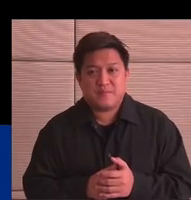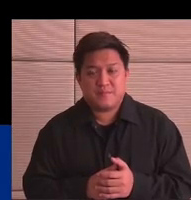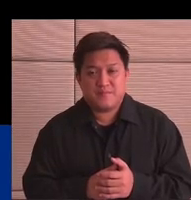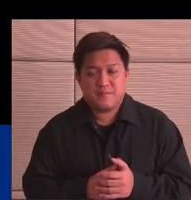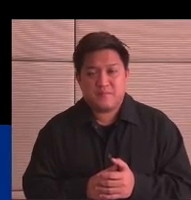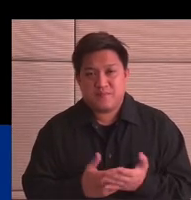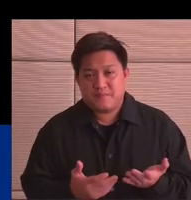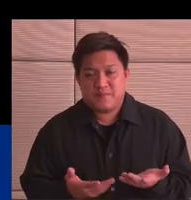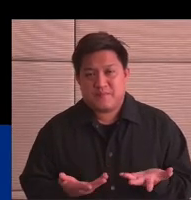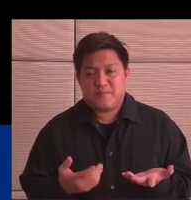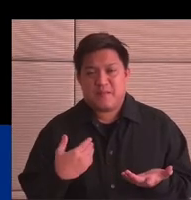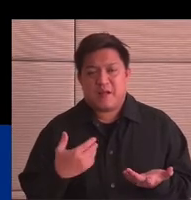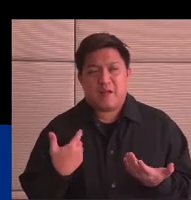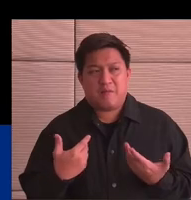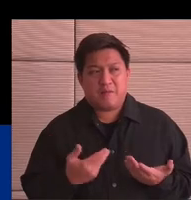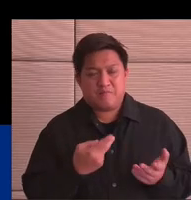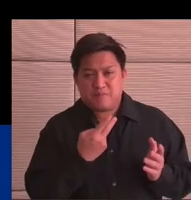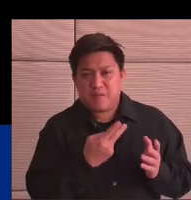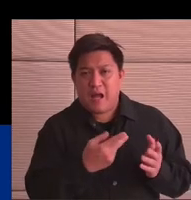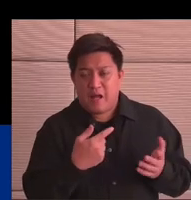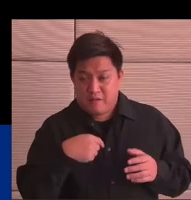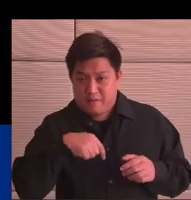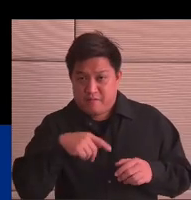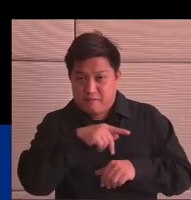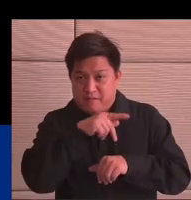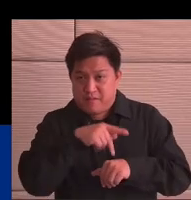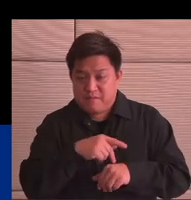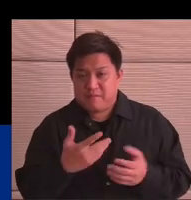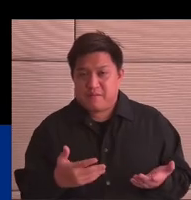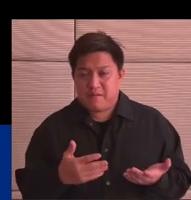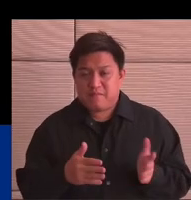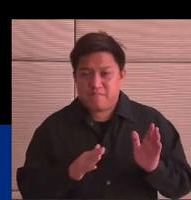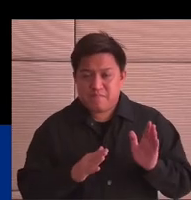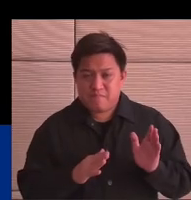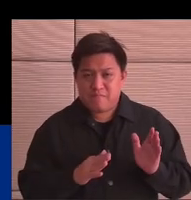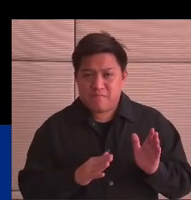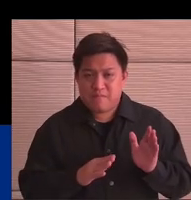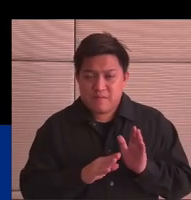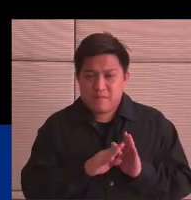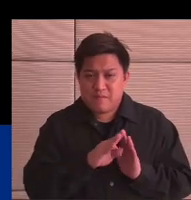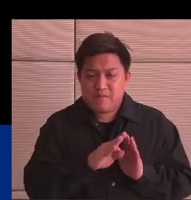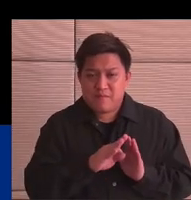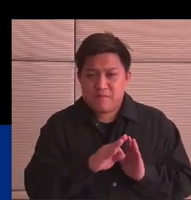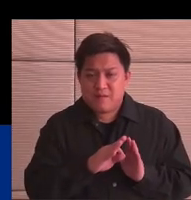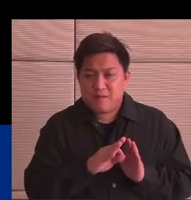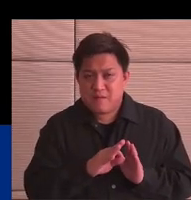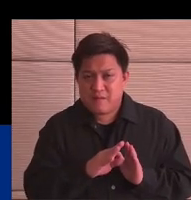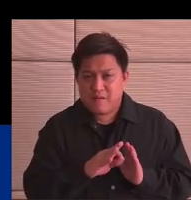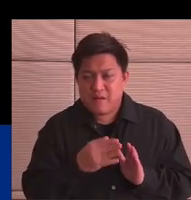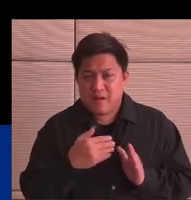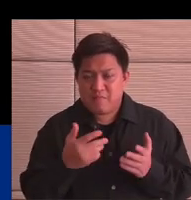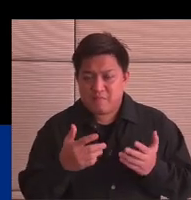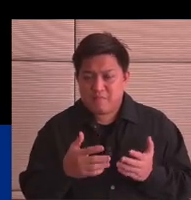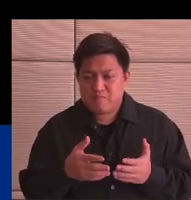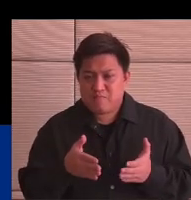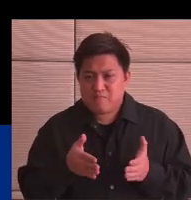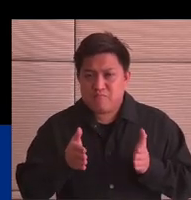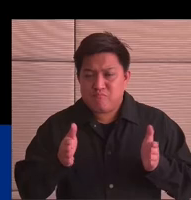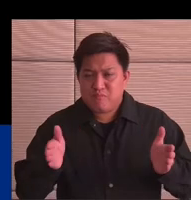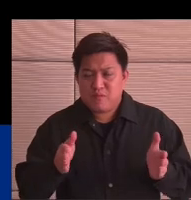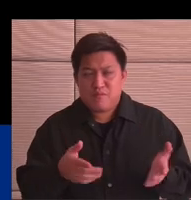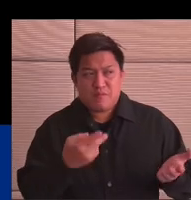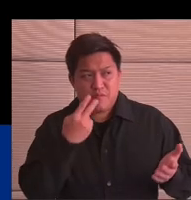Well, I guess I wanted to situate first our country against that global picture that she painted to us. Of course, the general picture